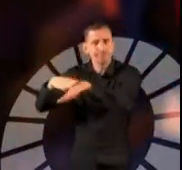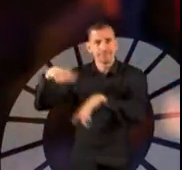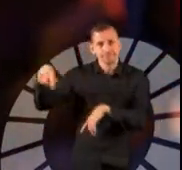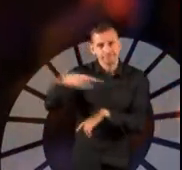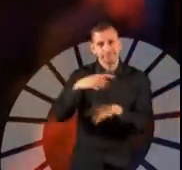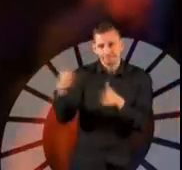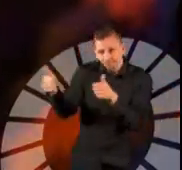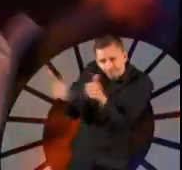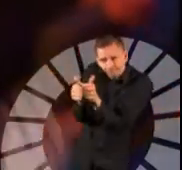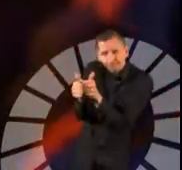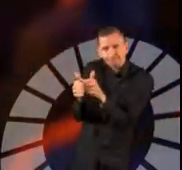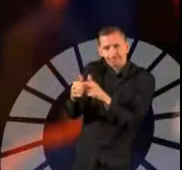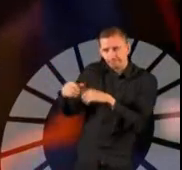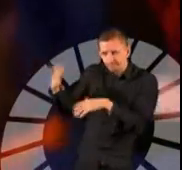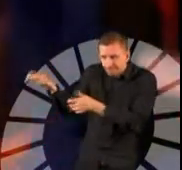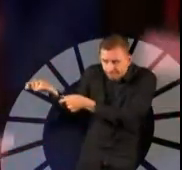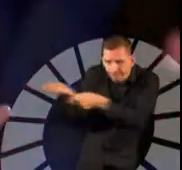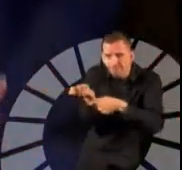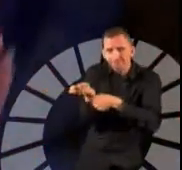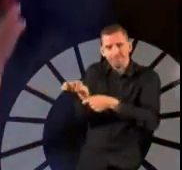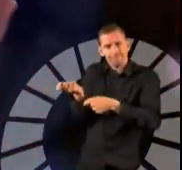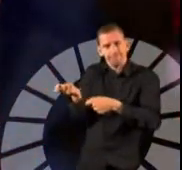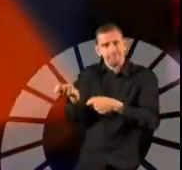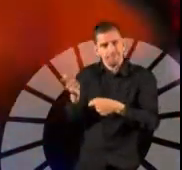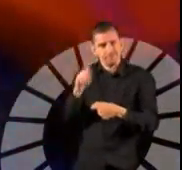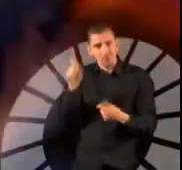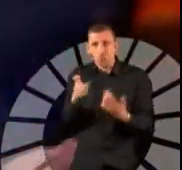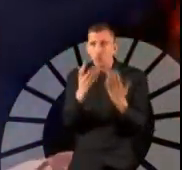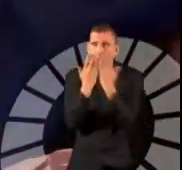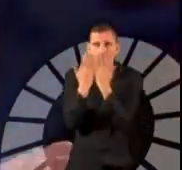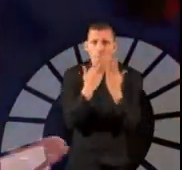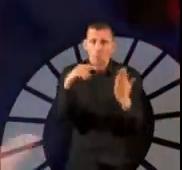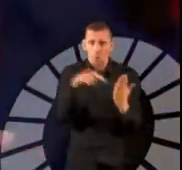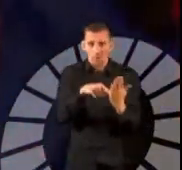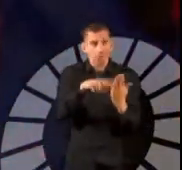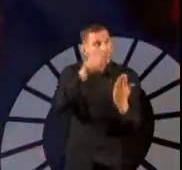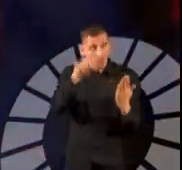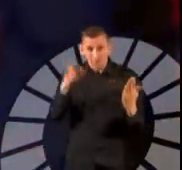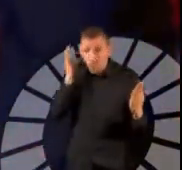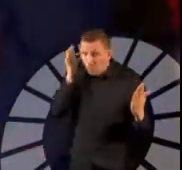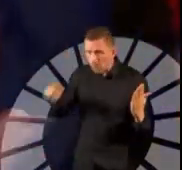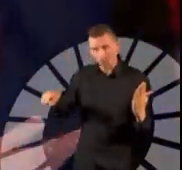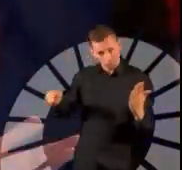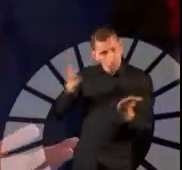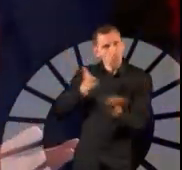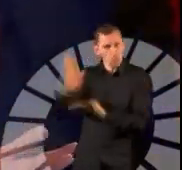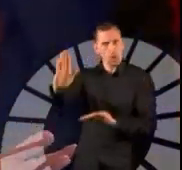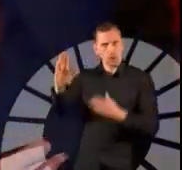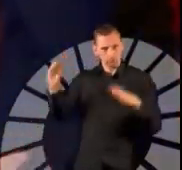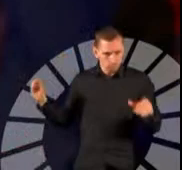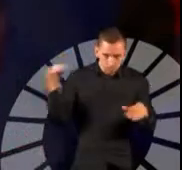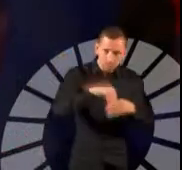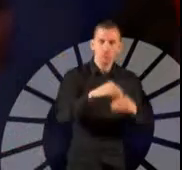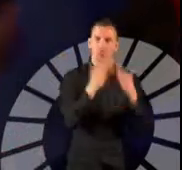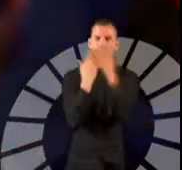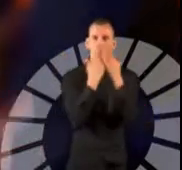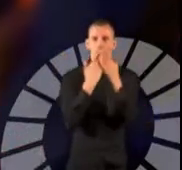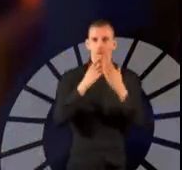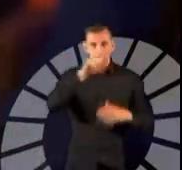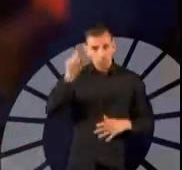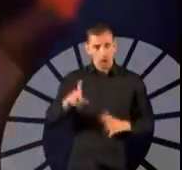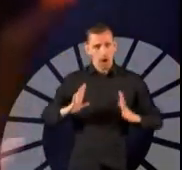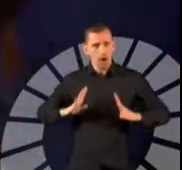remediation. Of course, the education of girls is first and foremost a right. It's an issue of dignity, but also this has